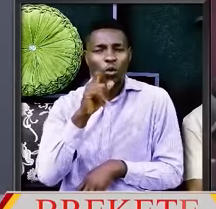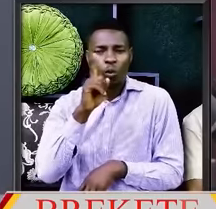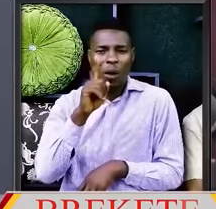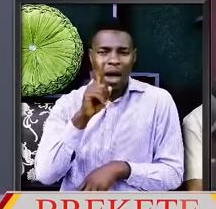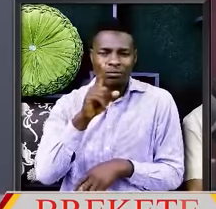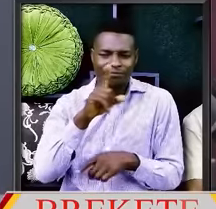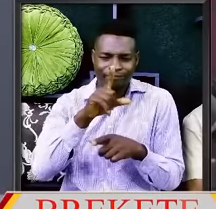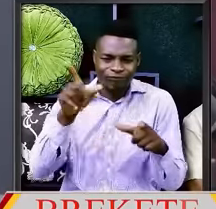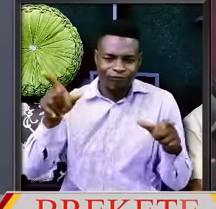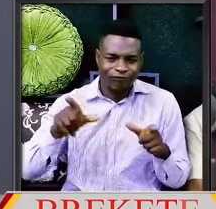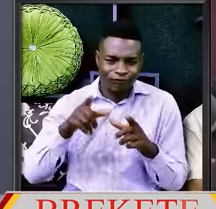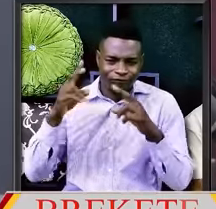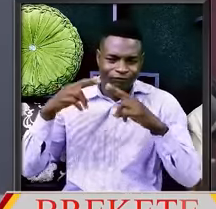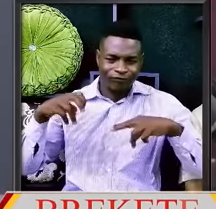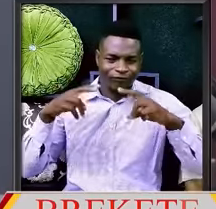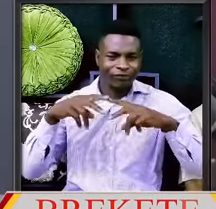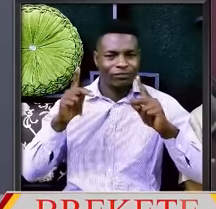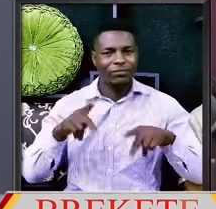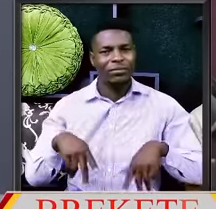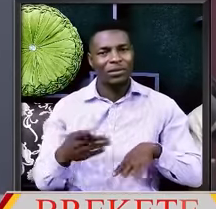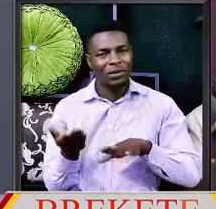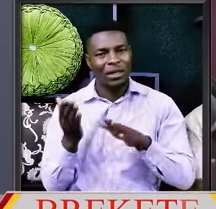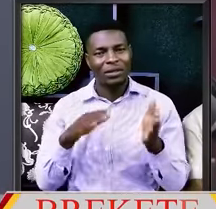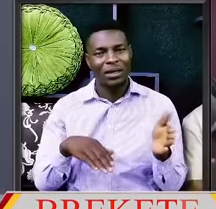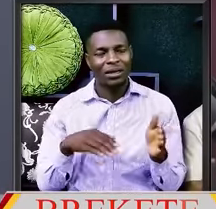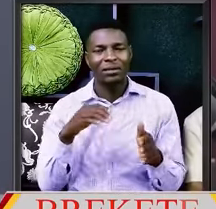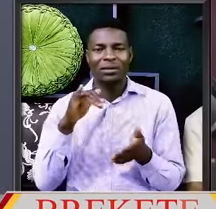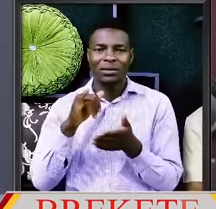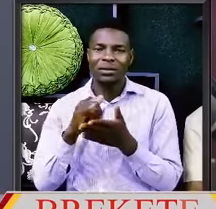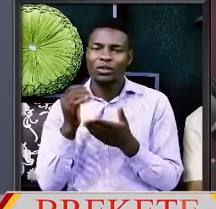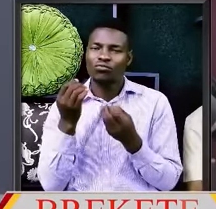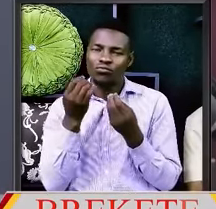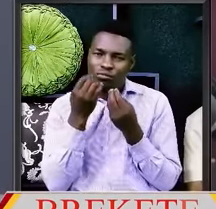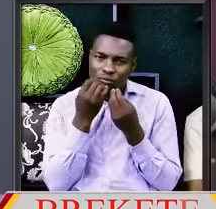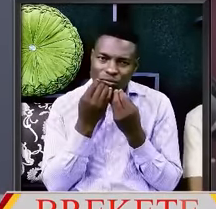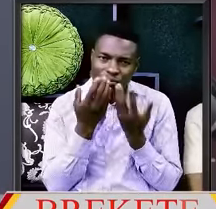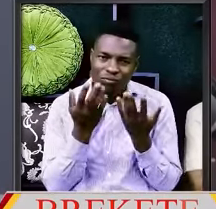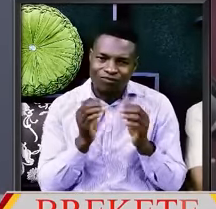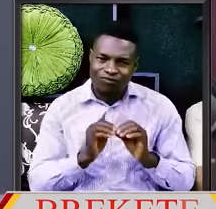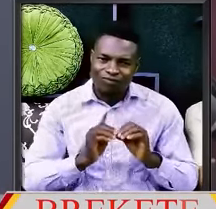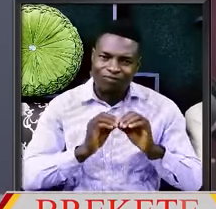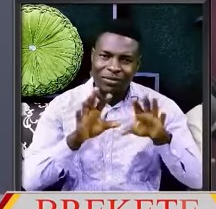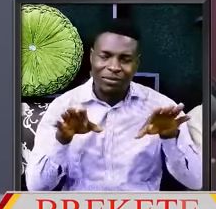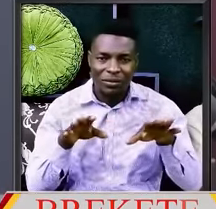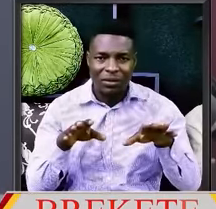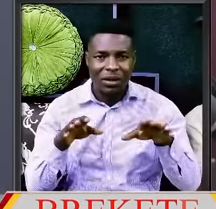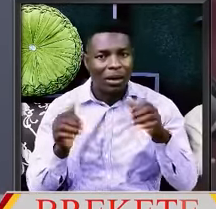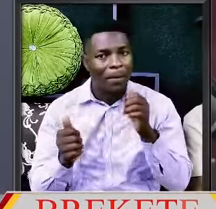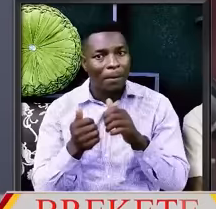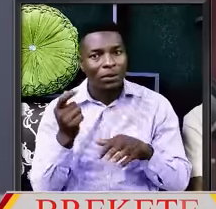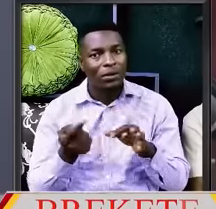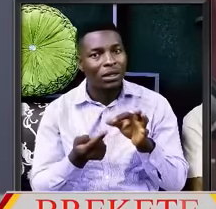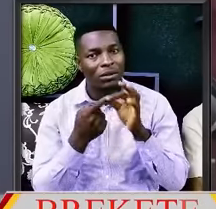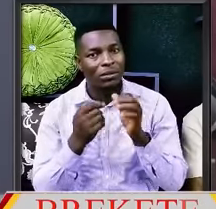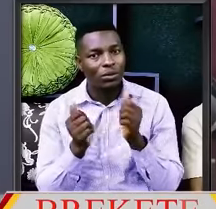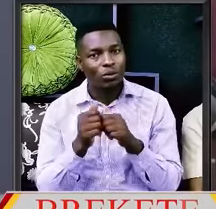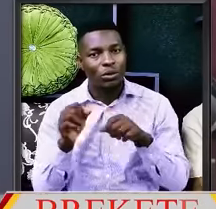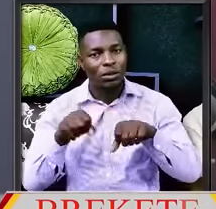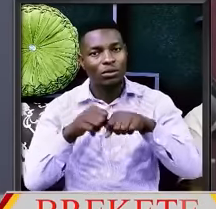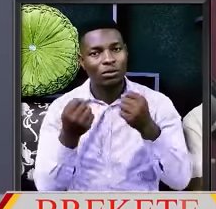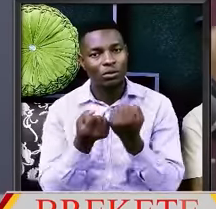die. Where the news no go spread. Most especially with this social media. Somebody go